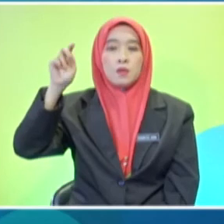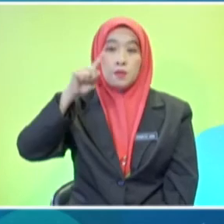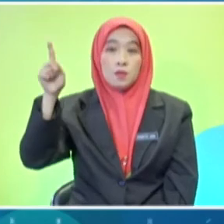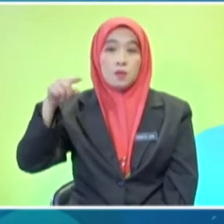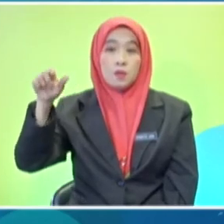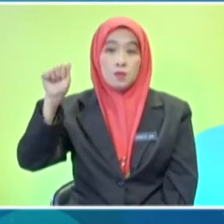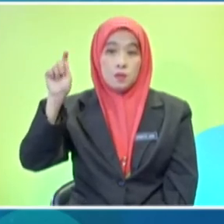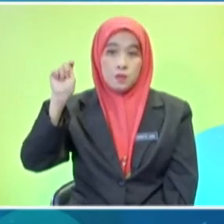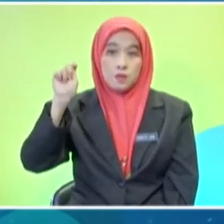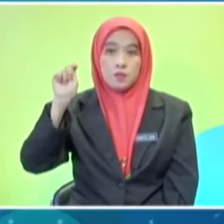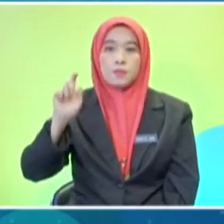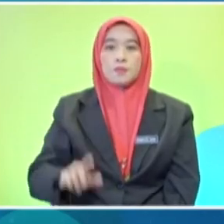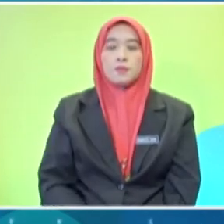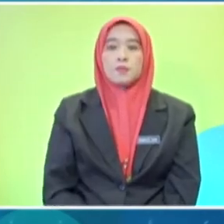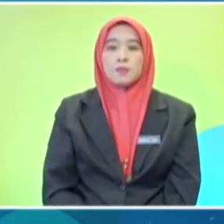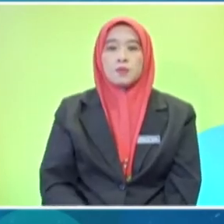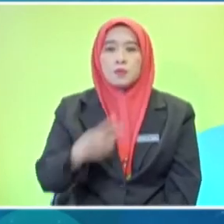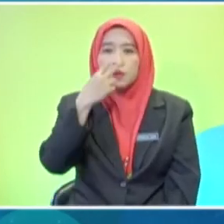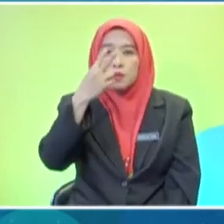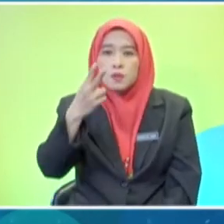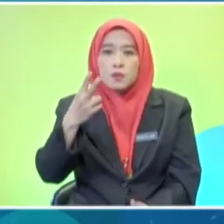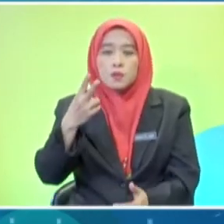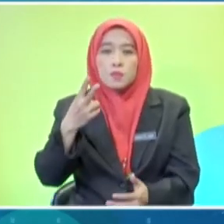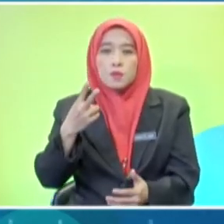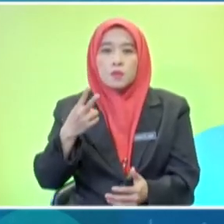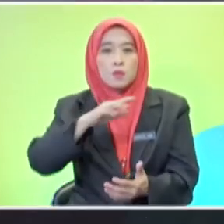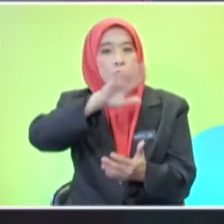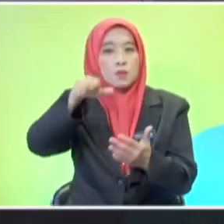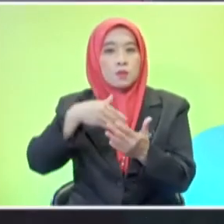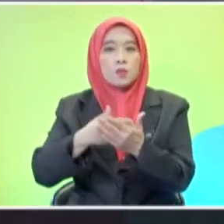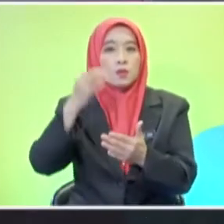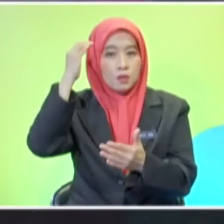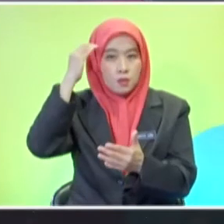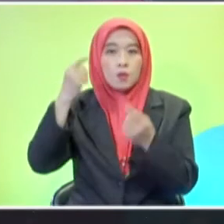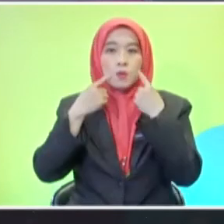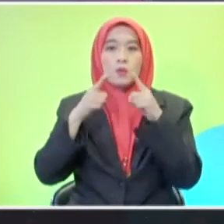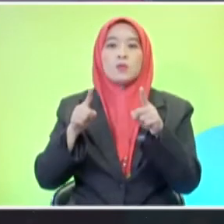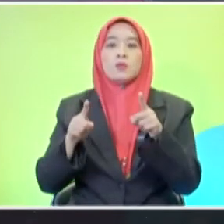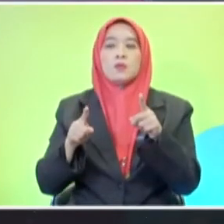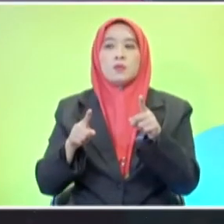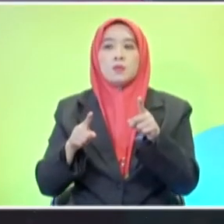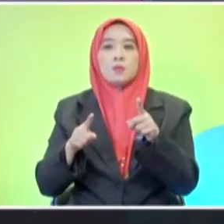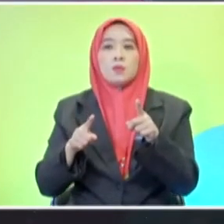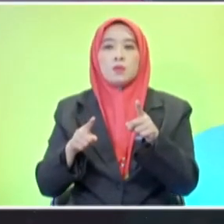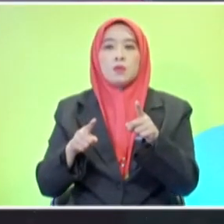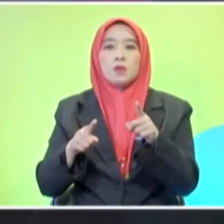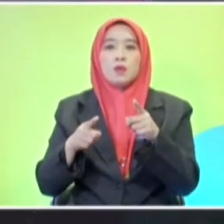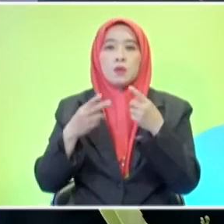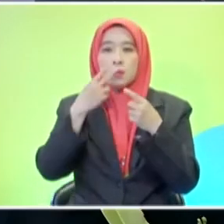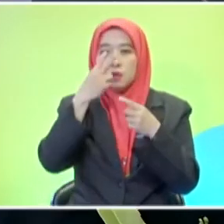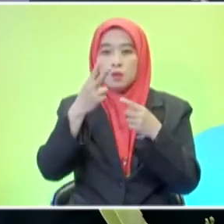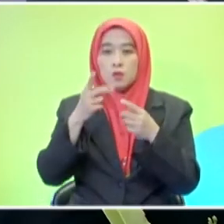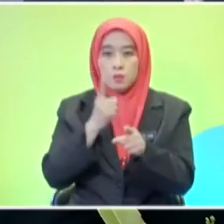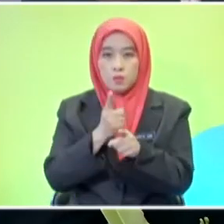Nutrients. Yes. Okay. Looks like all of them have answered the questions. Let's look at the answers. See whether